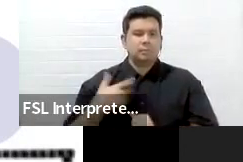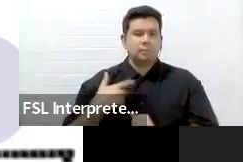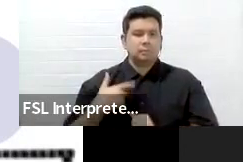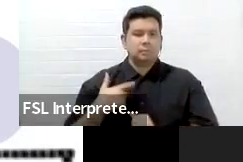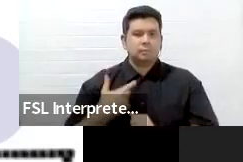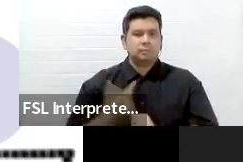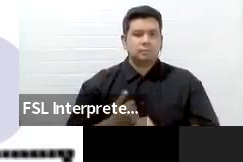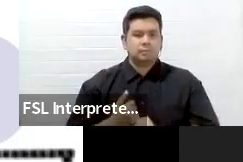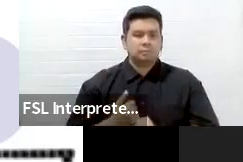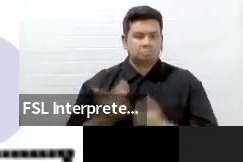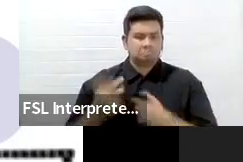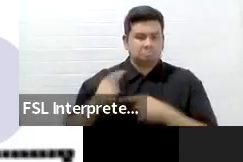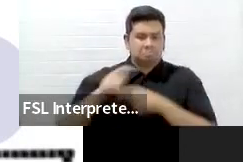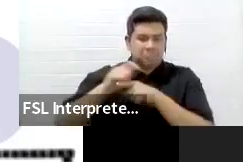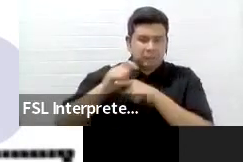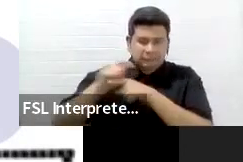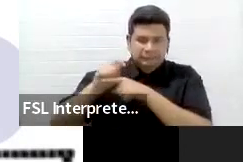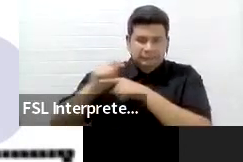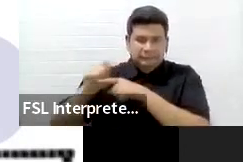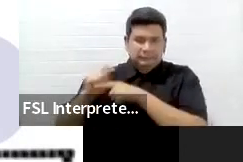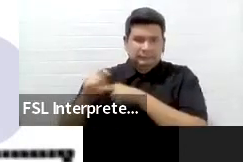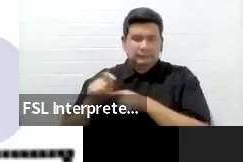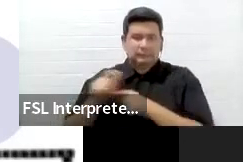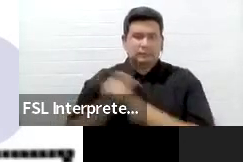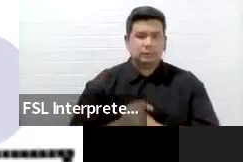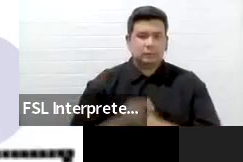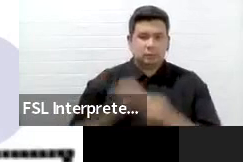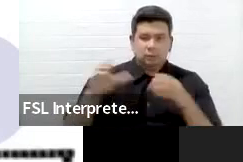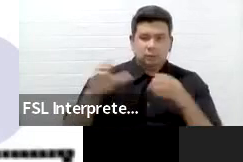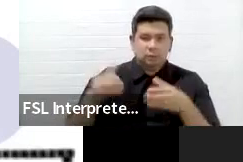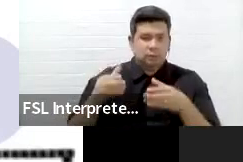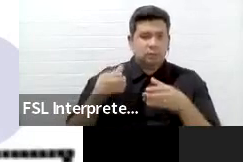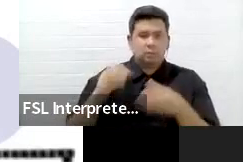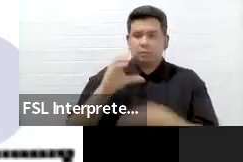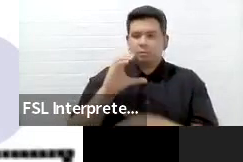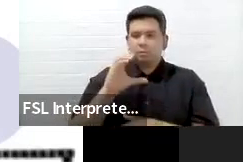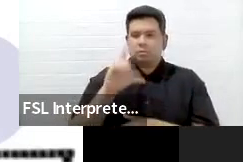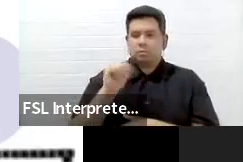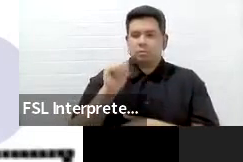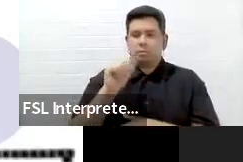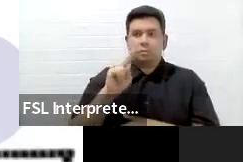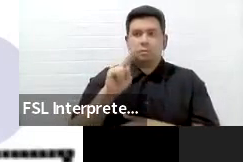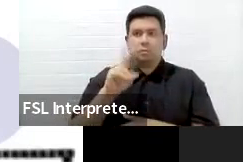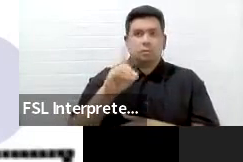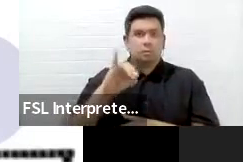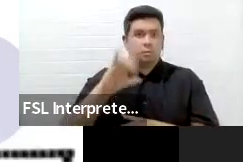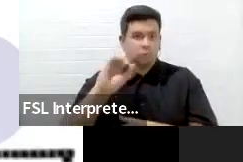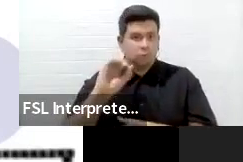training in Camp Claudio when the influenza pandemic happened,